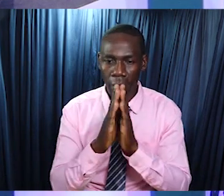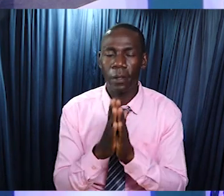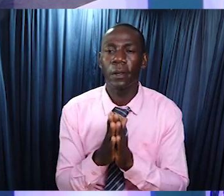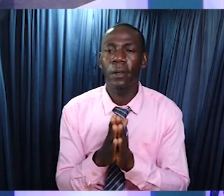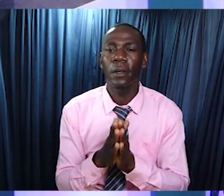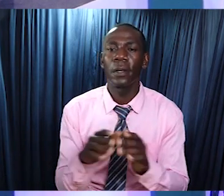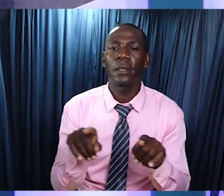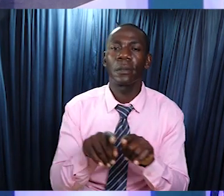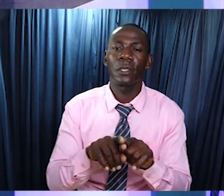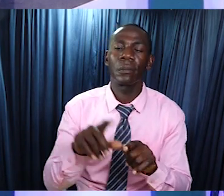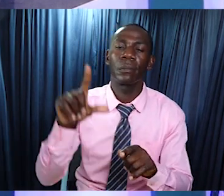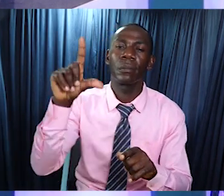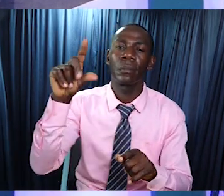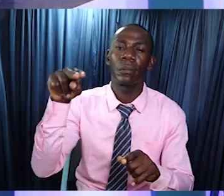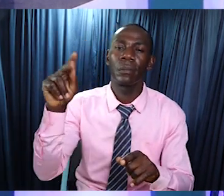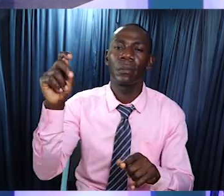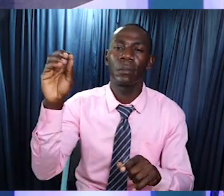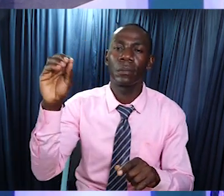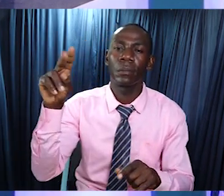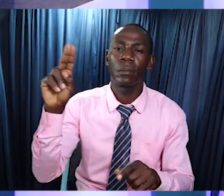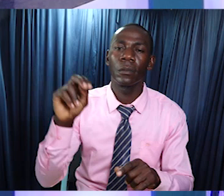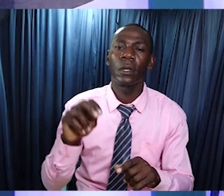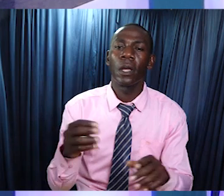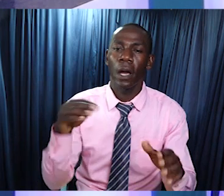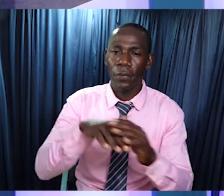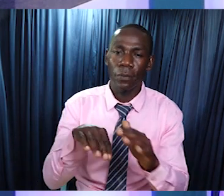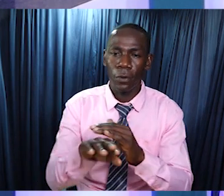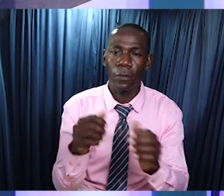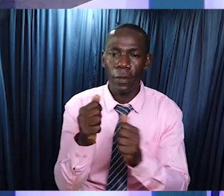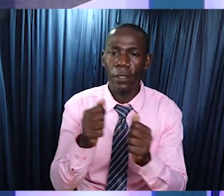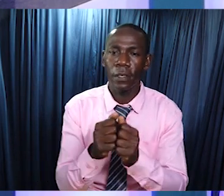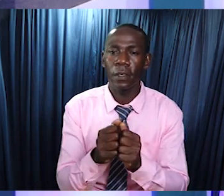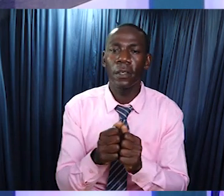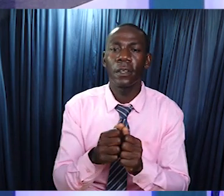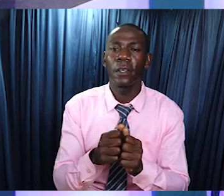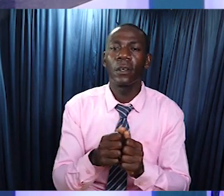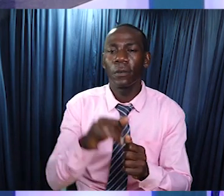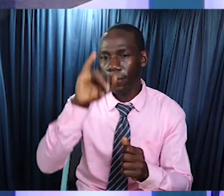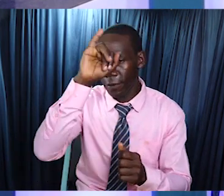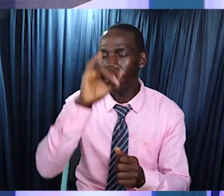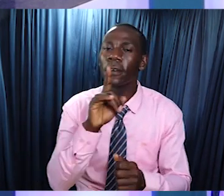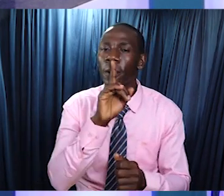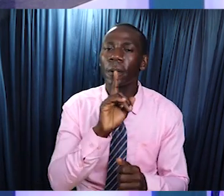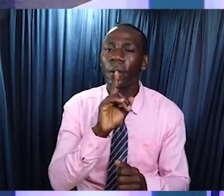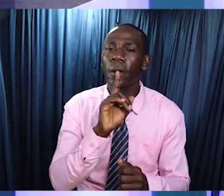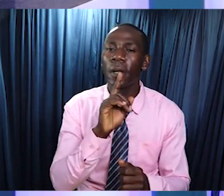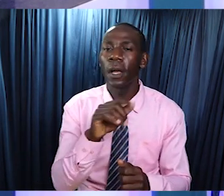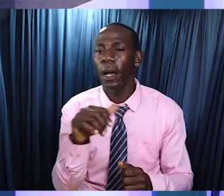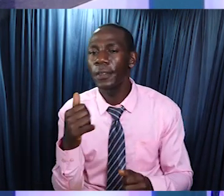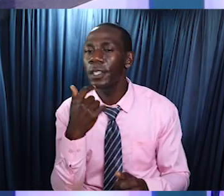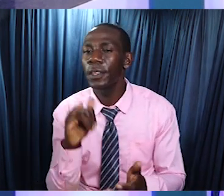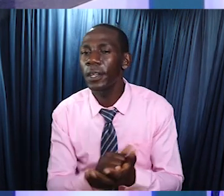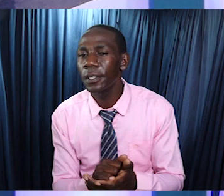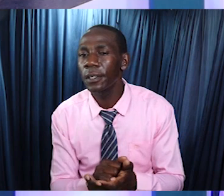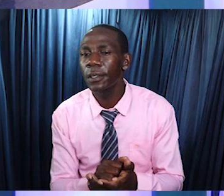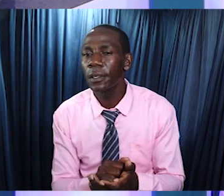you pray. Kama mwana wa Lutu. As Lot's child, mmoja akaingilia vita. One got to fight. Kadharau baba huyo. And despite this father. Mwingine yeye akasema